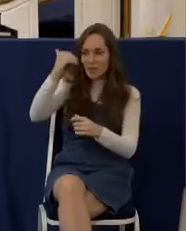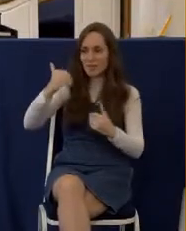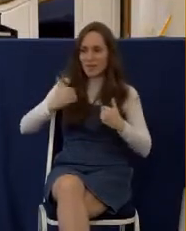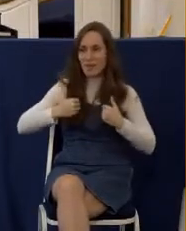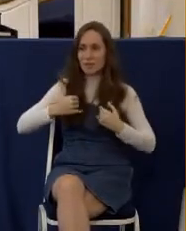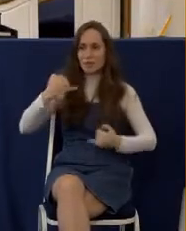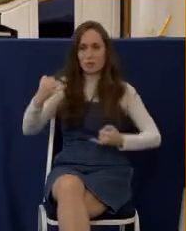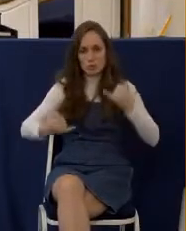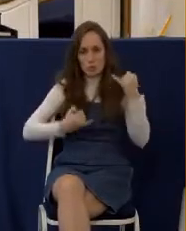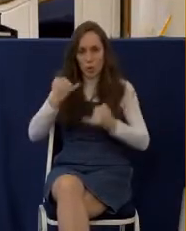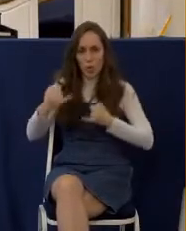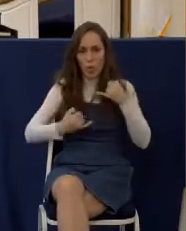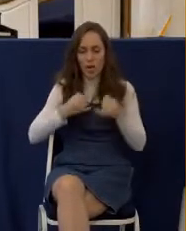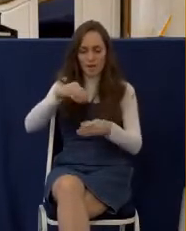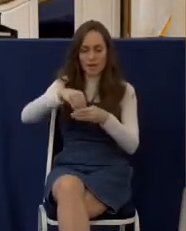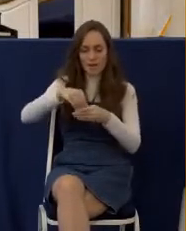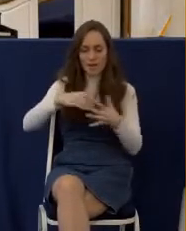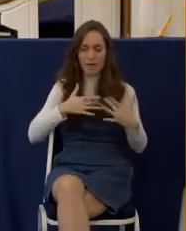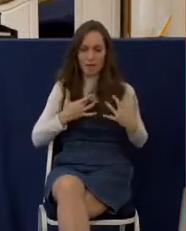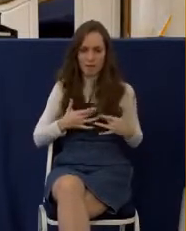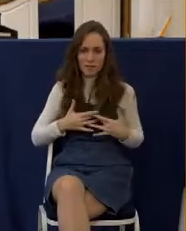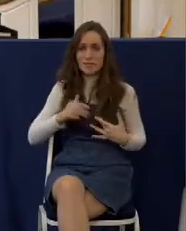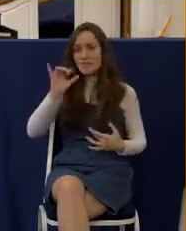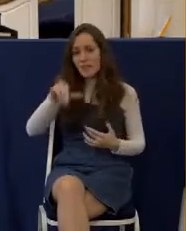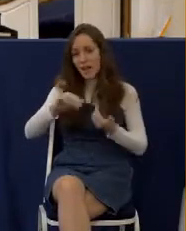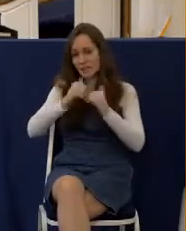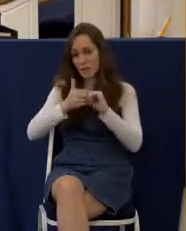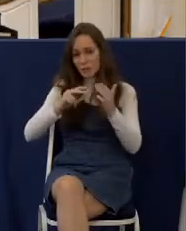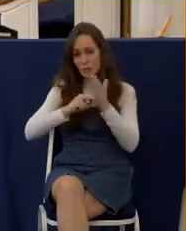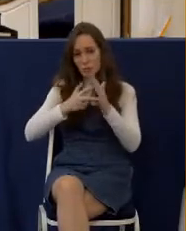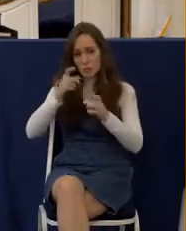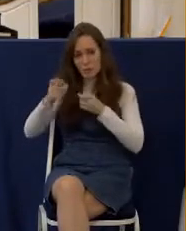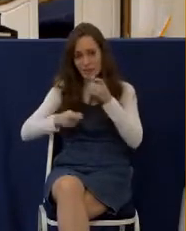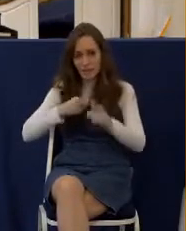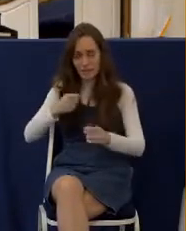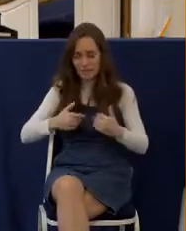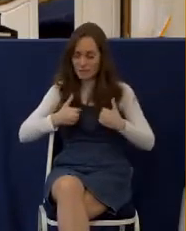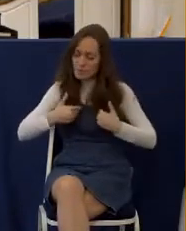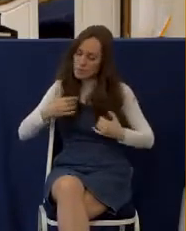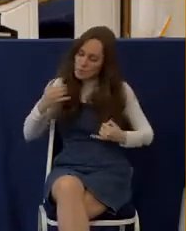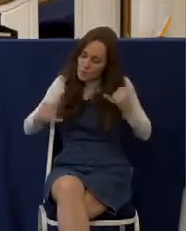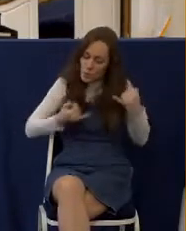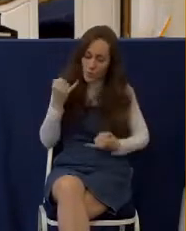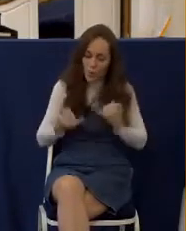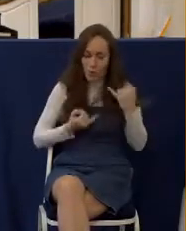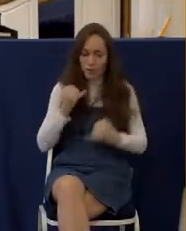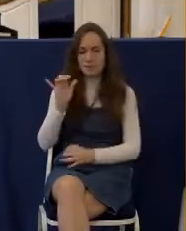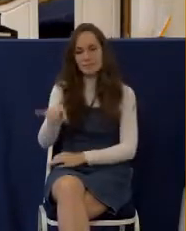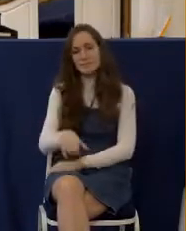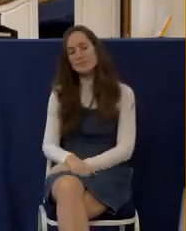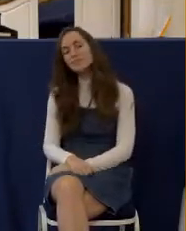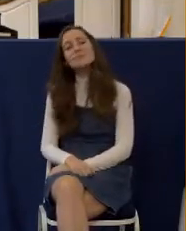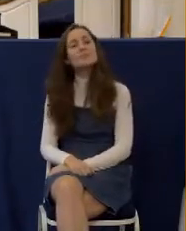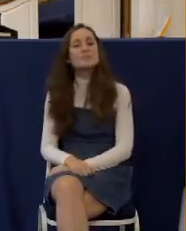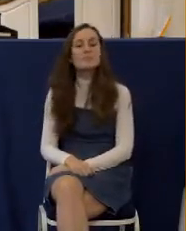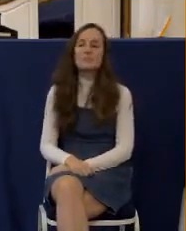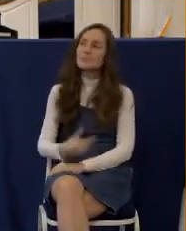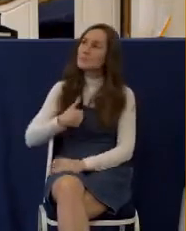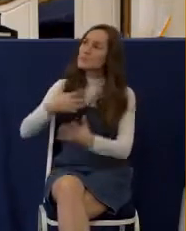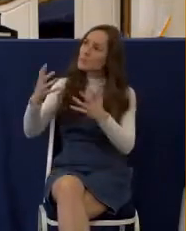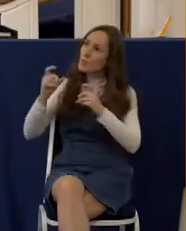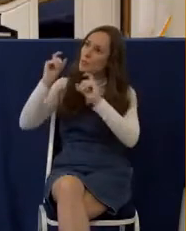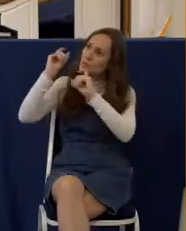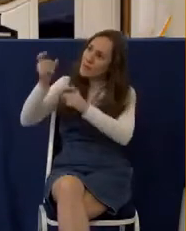heart. That's the way you're supposed to give. Out of joy. I want to do this. It's unto the Lord. It says